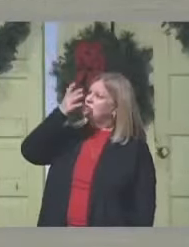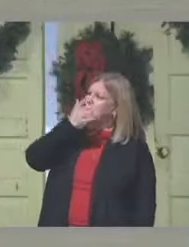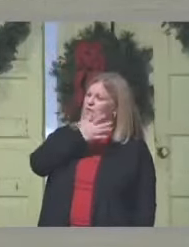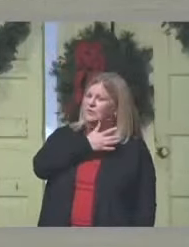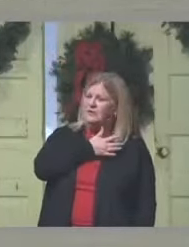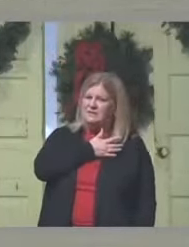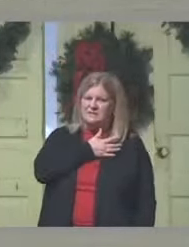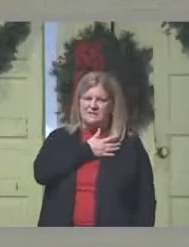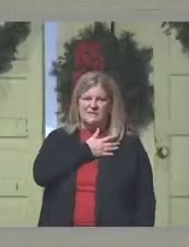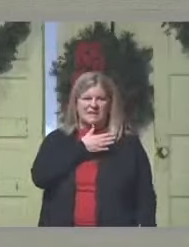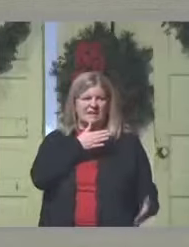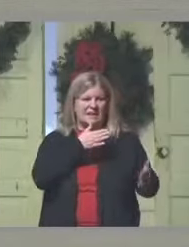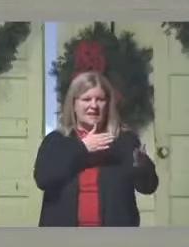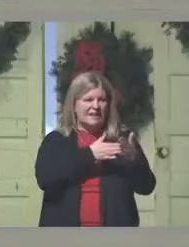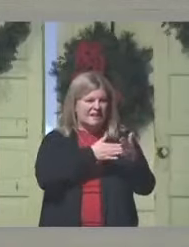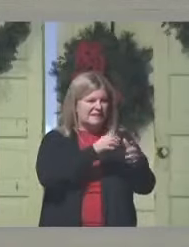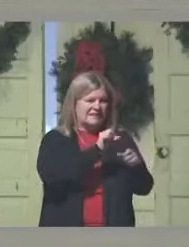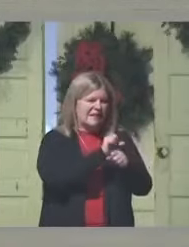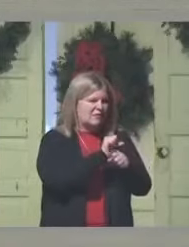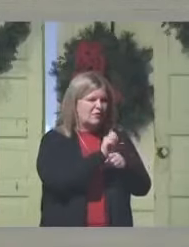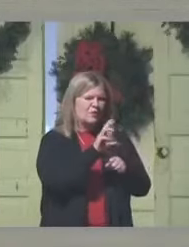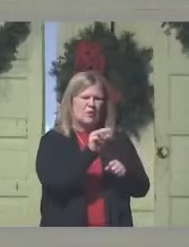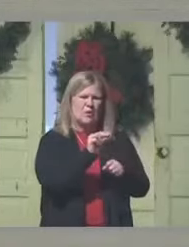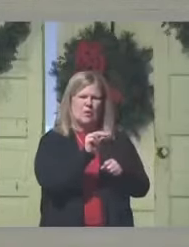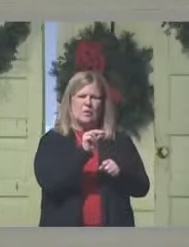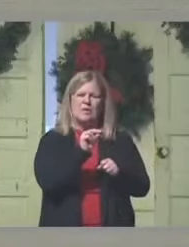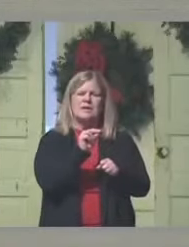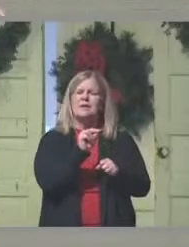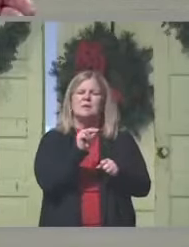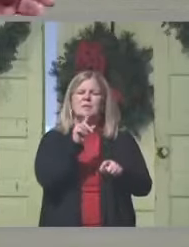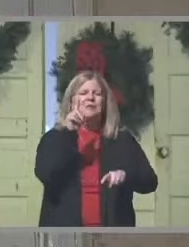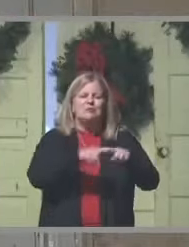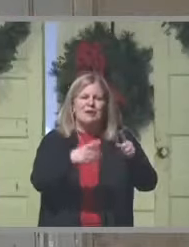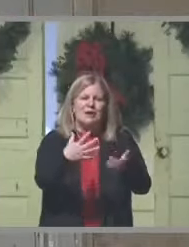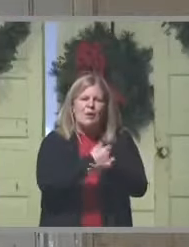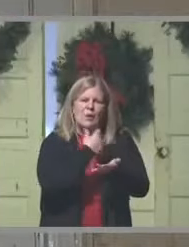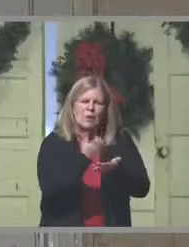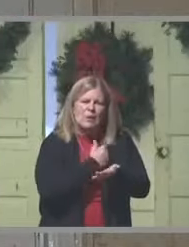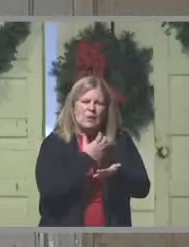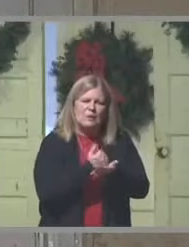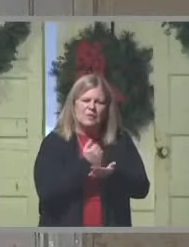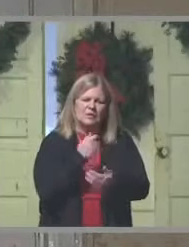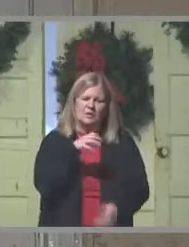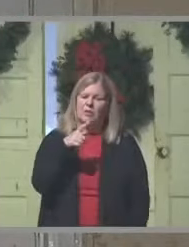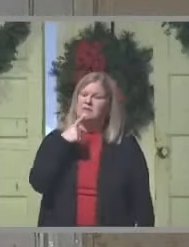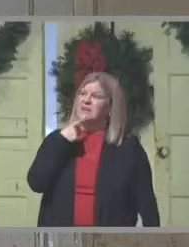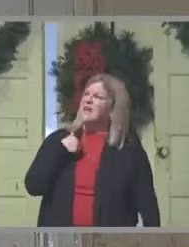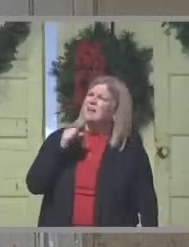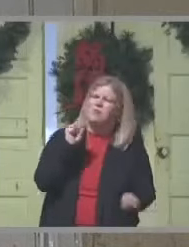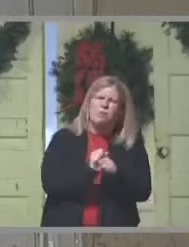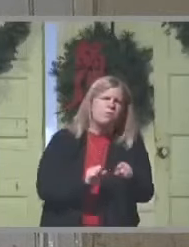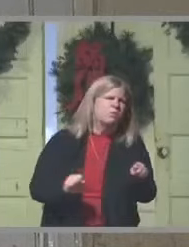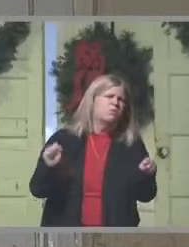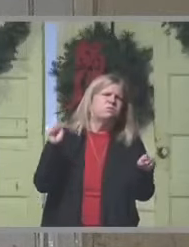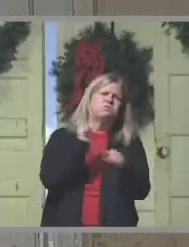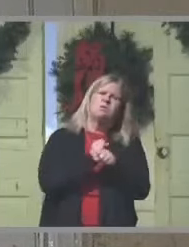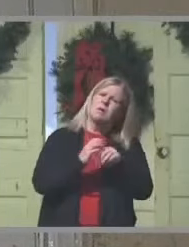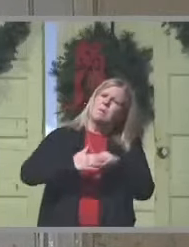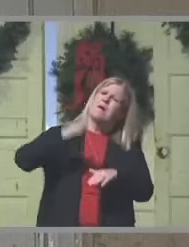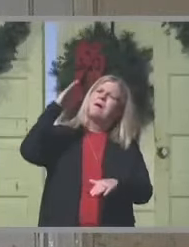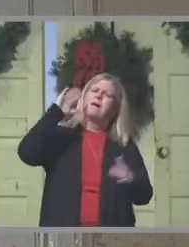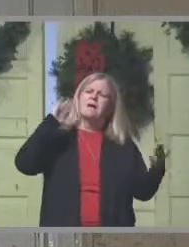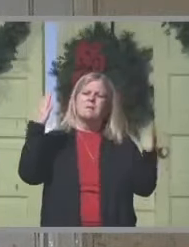effort, only to earning. Paul said this, "I've worked harder than any of the other apostles, and